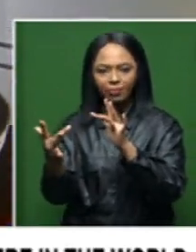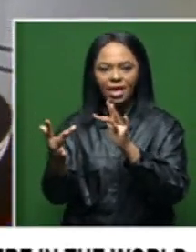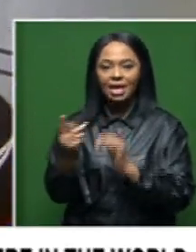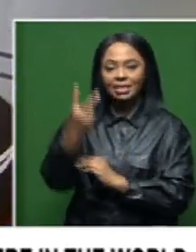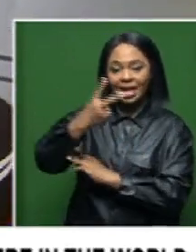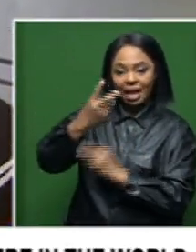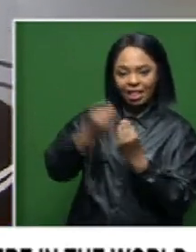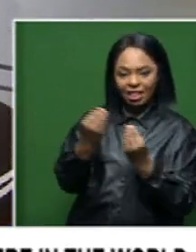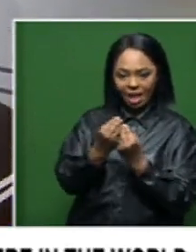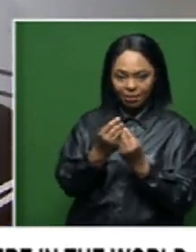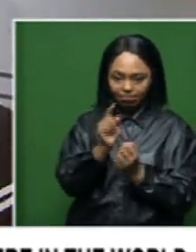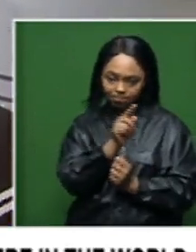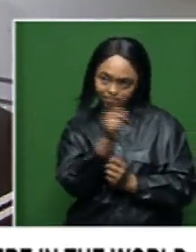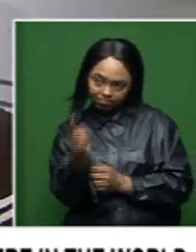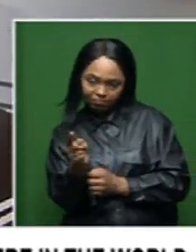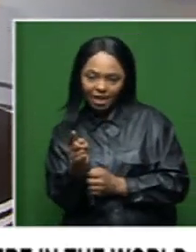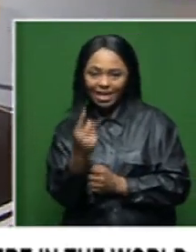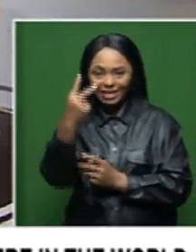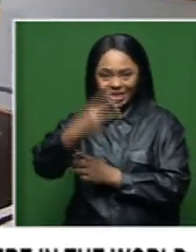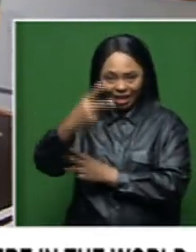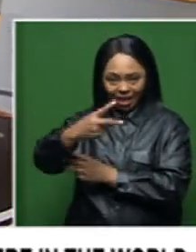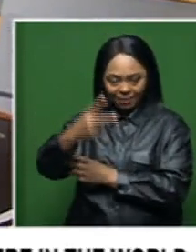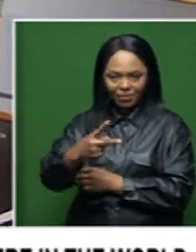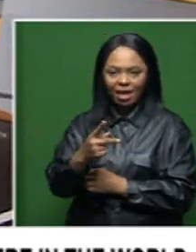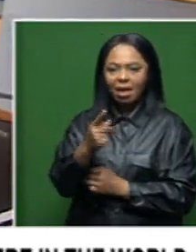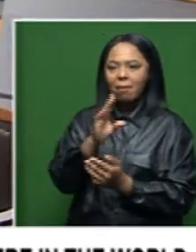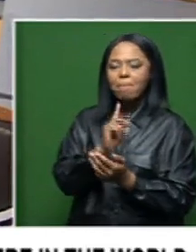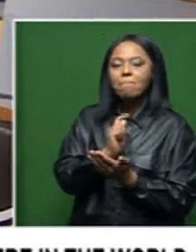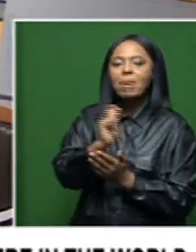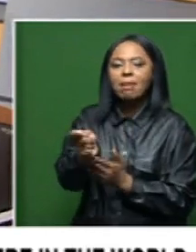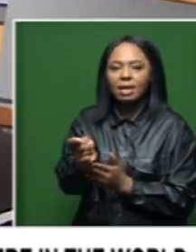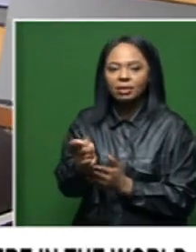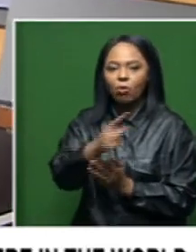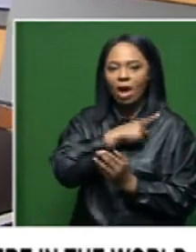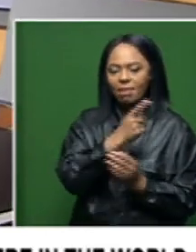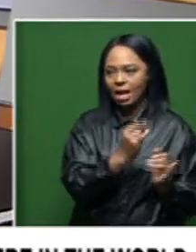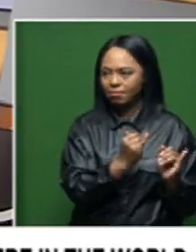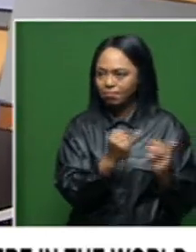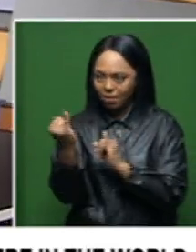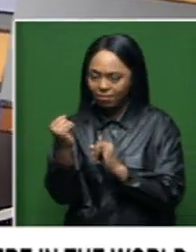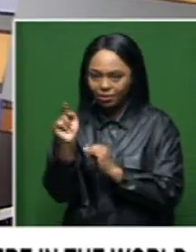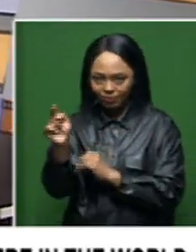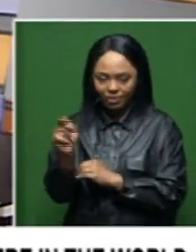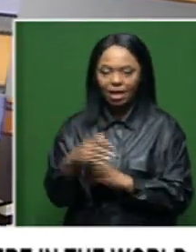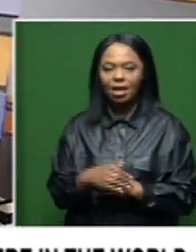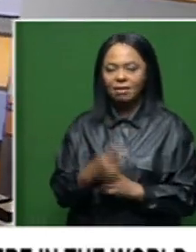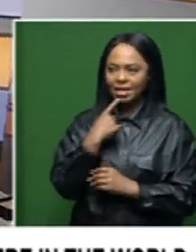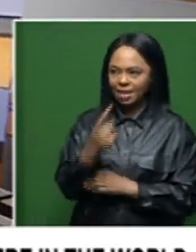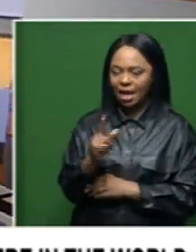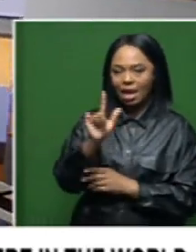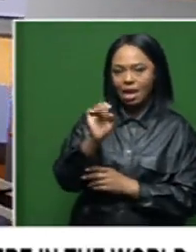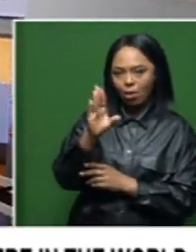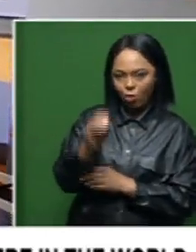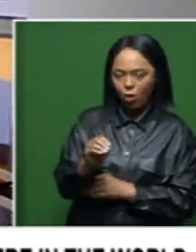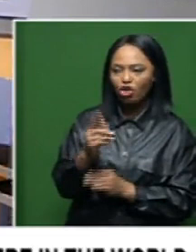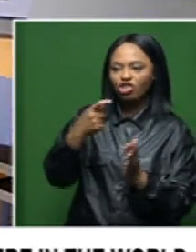see here is the payment. Basically, this is where I send you the invite and the app tells me that Ulebo will charge you this much for